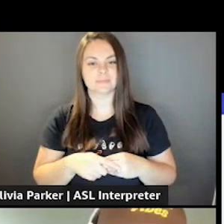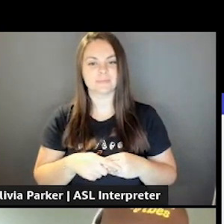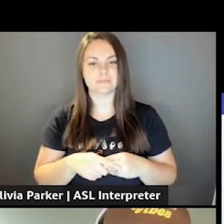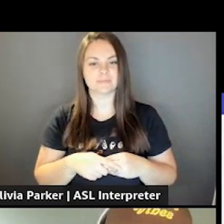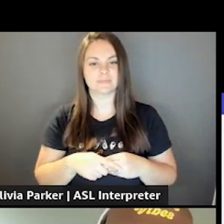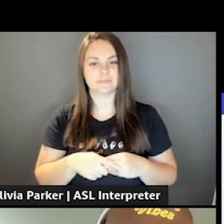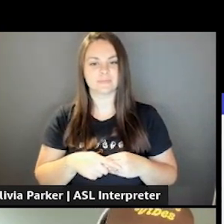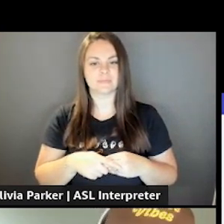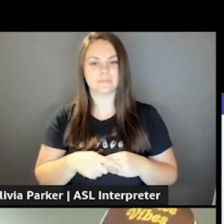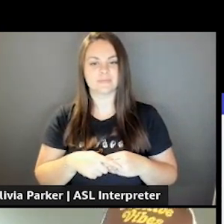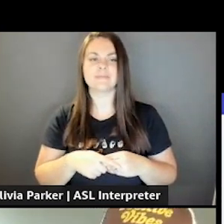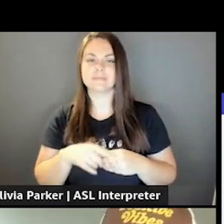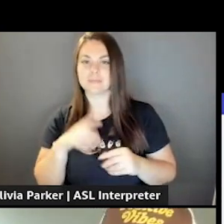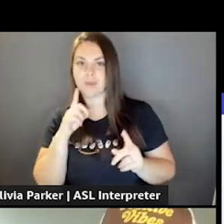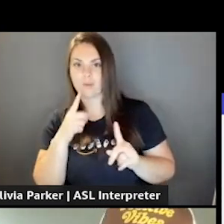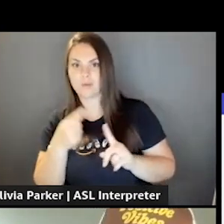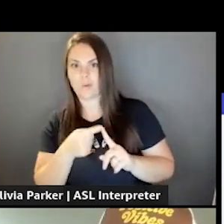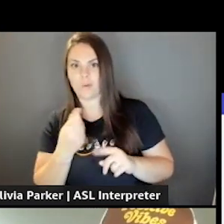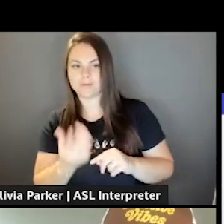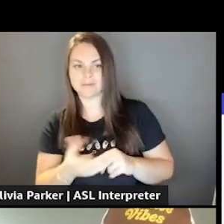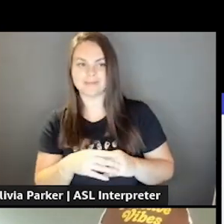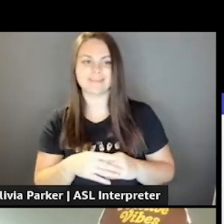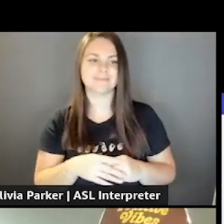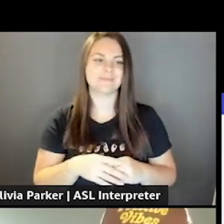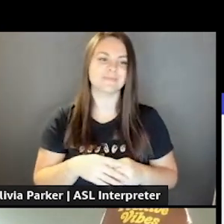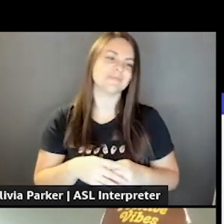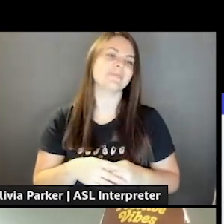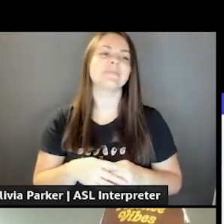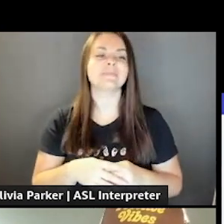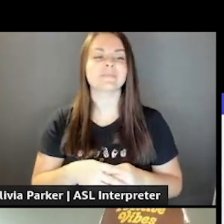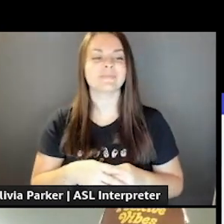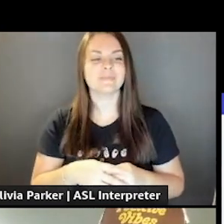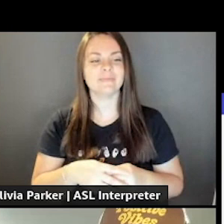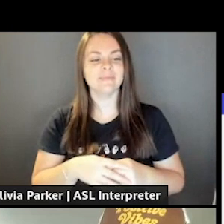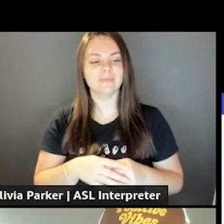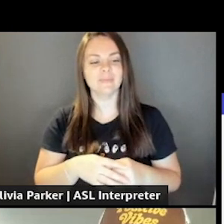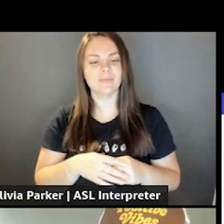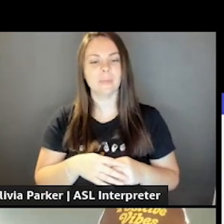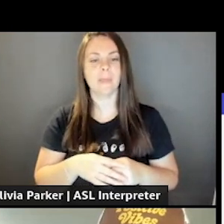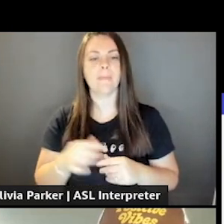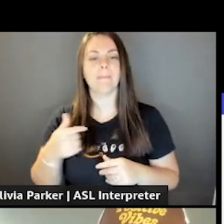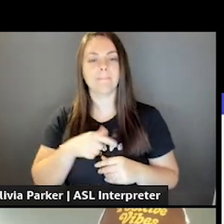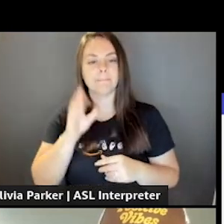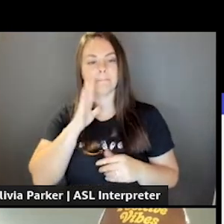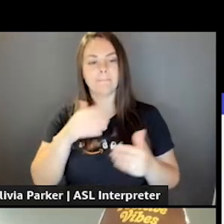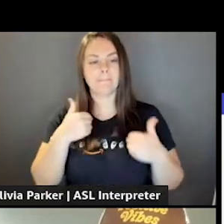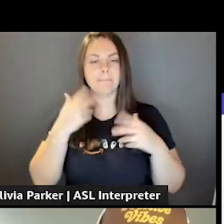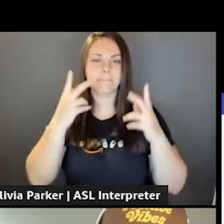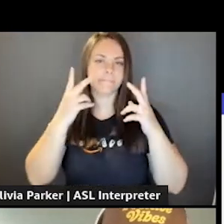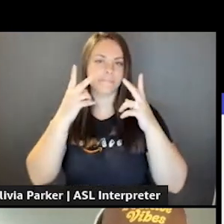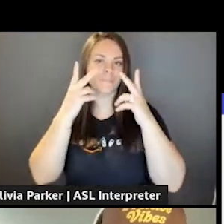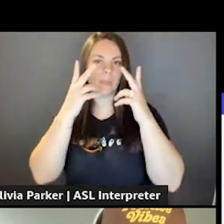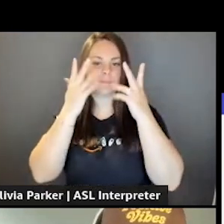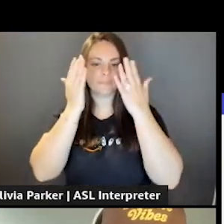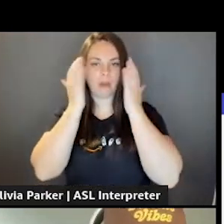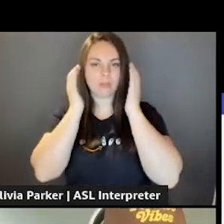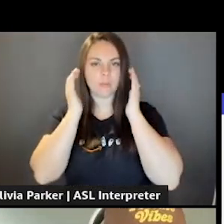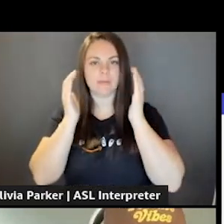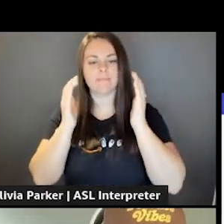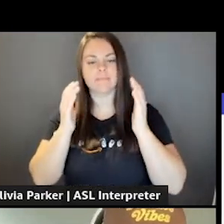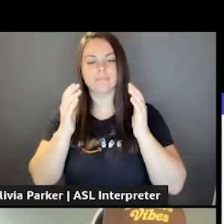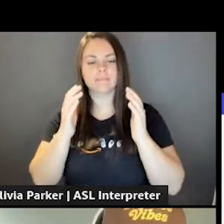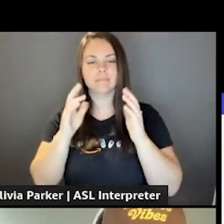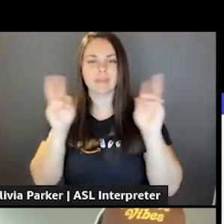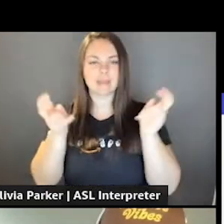goals. So I come up here, and we're going to say that this time we're actually going to have a Halloween theme here with pumpkins and